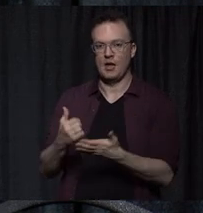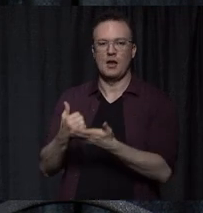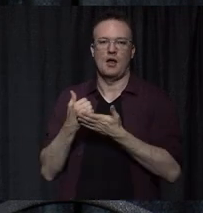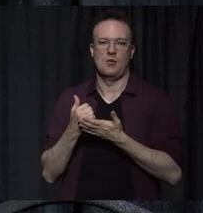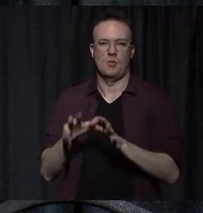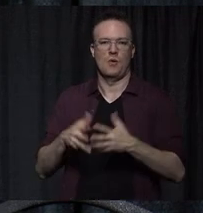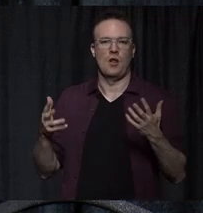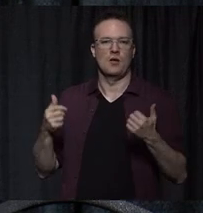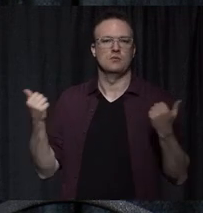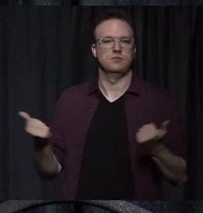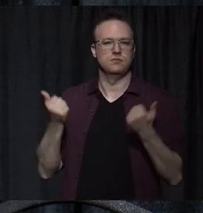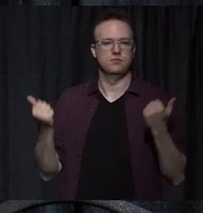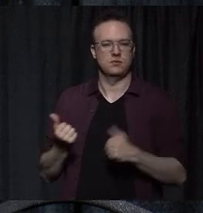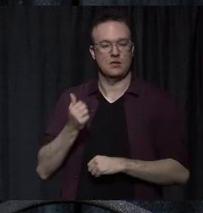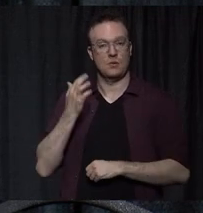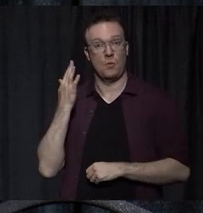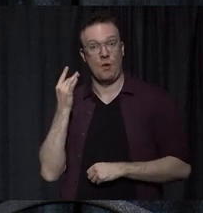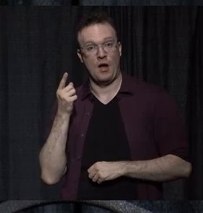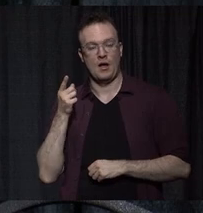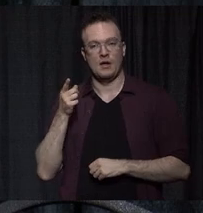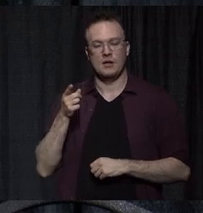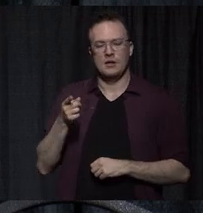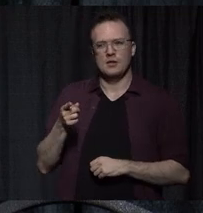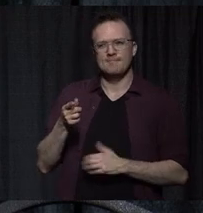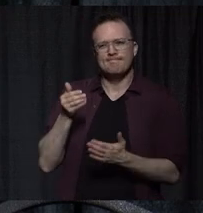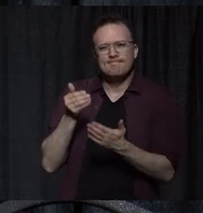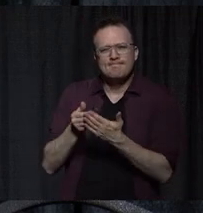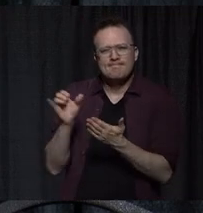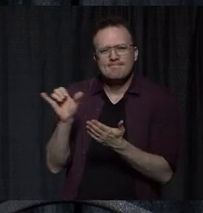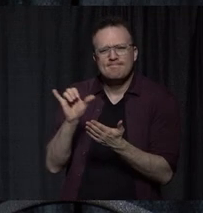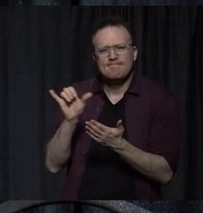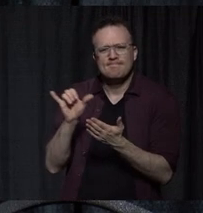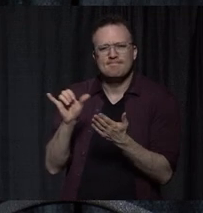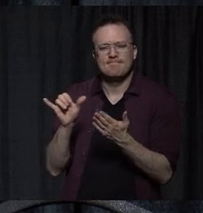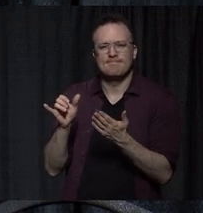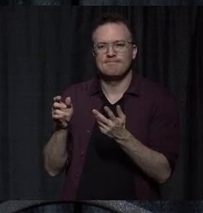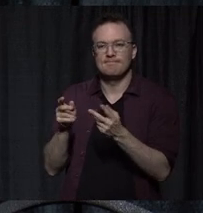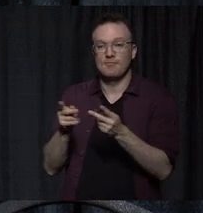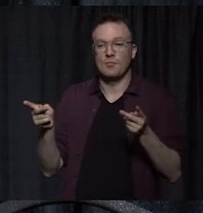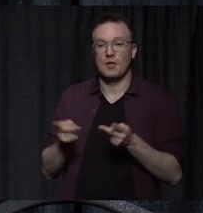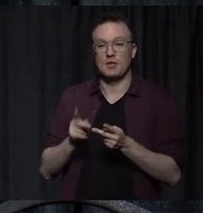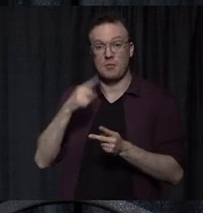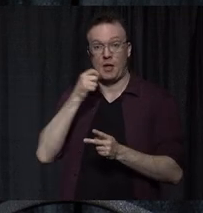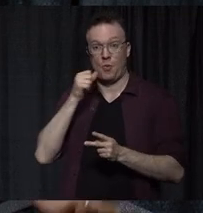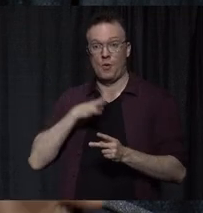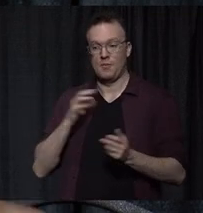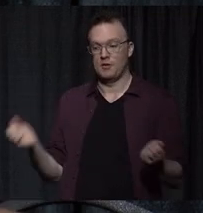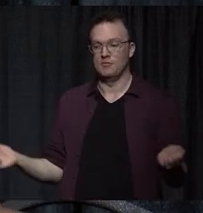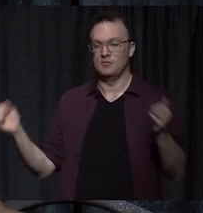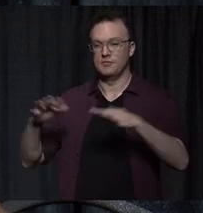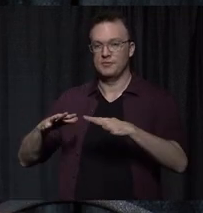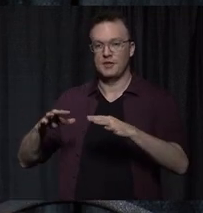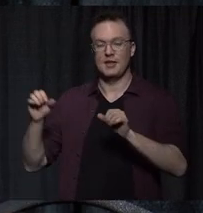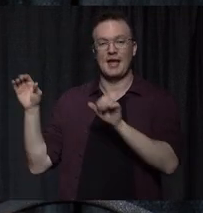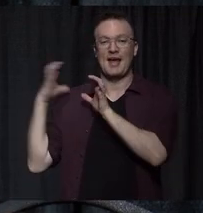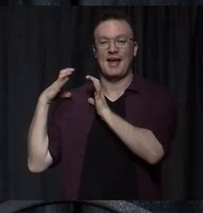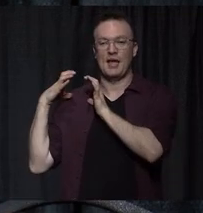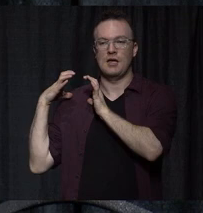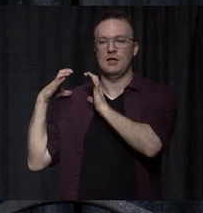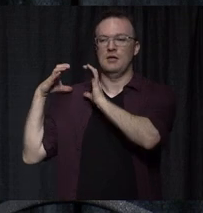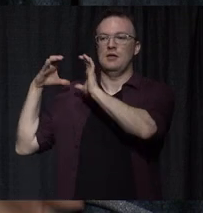helpful because it's almost like a place that Black women just come and put down their heavy loads and